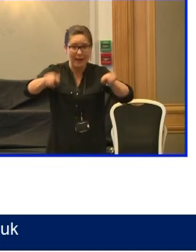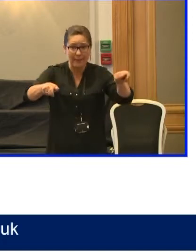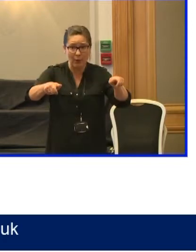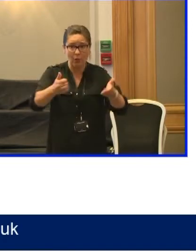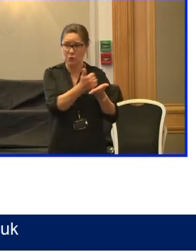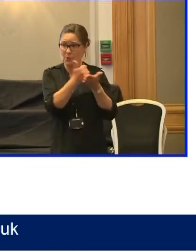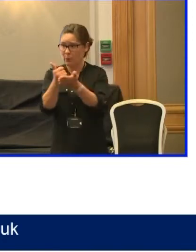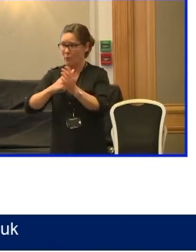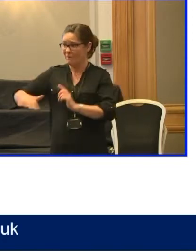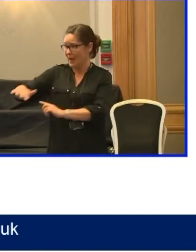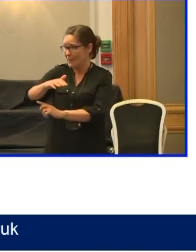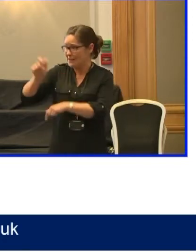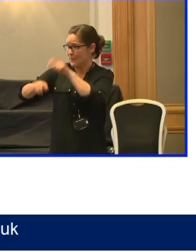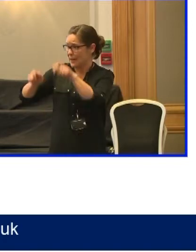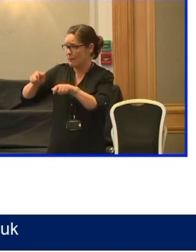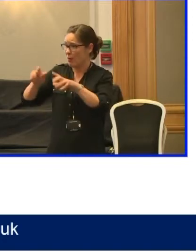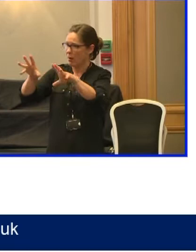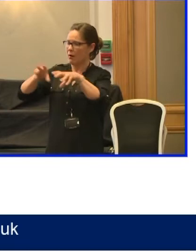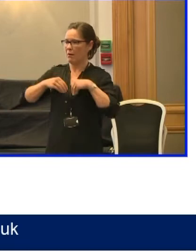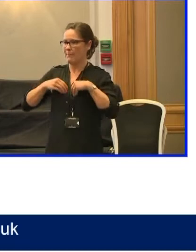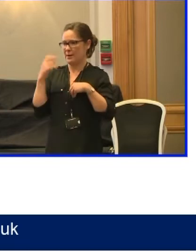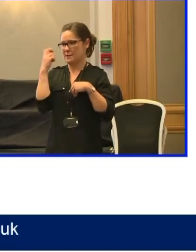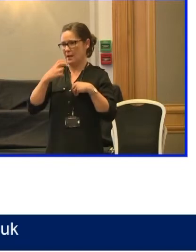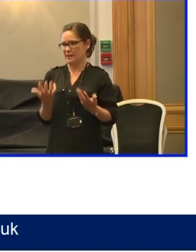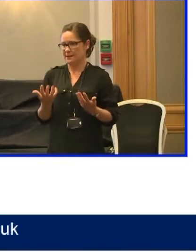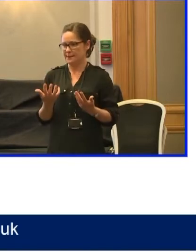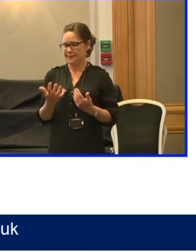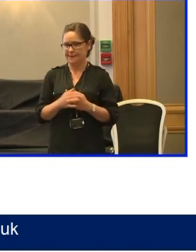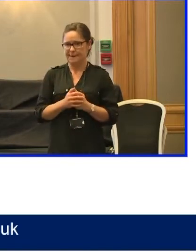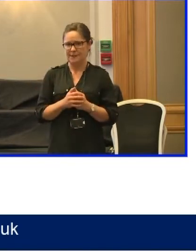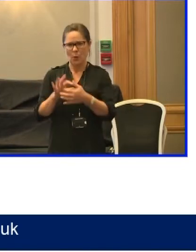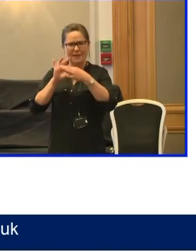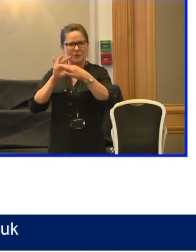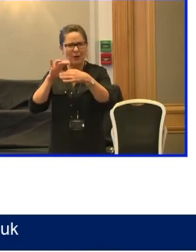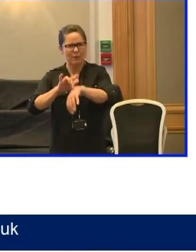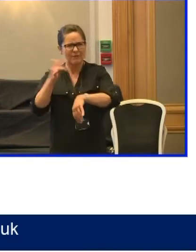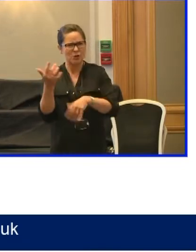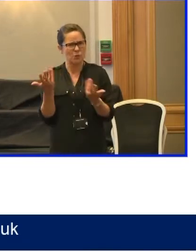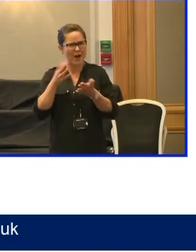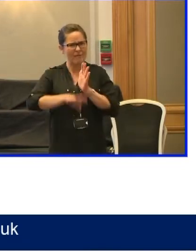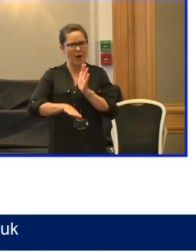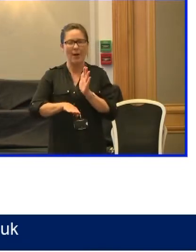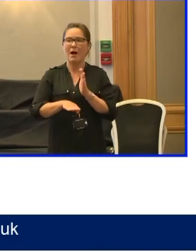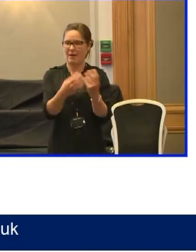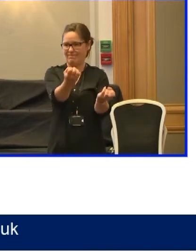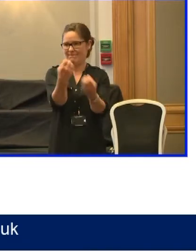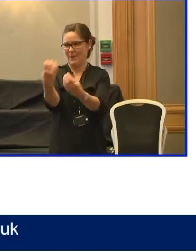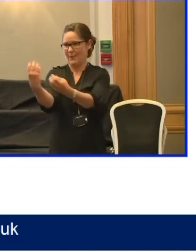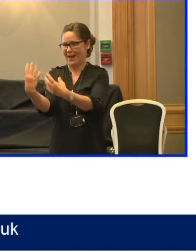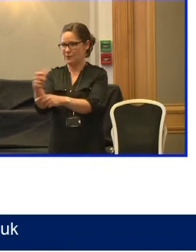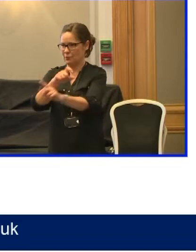with inherited sight loss. Interacting with professionals is an activity that led straight from the feedback we received